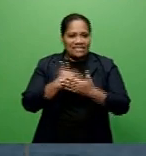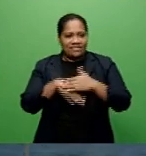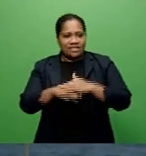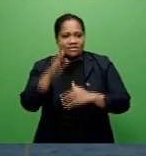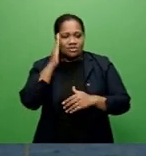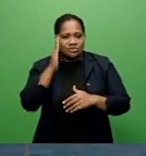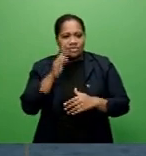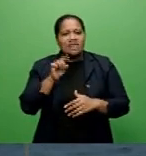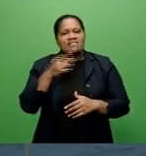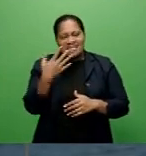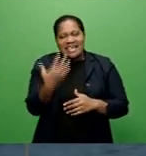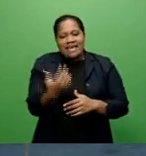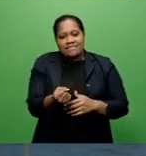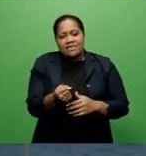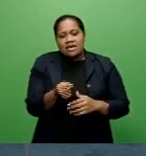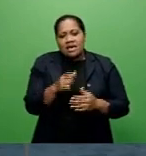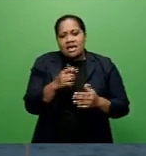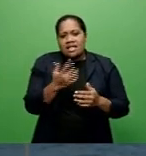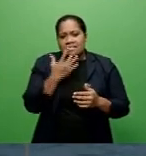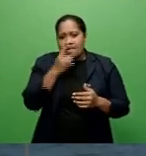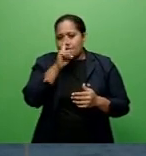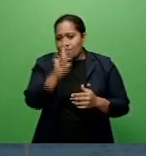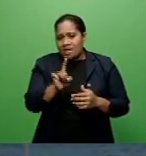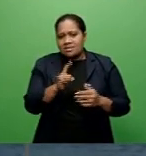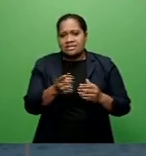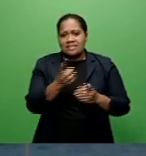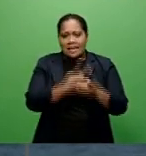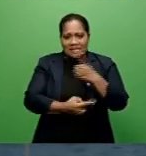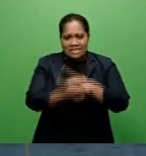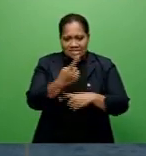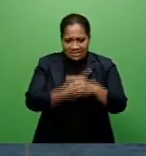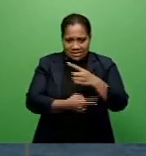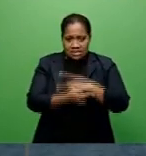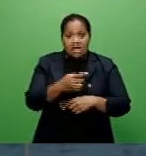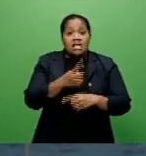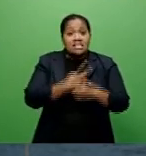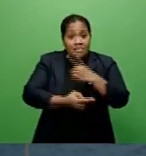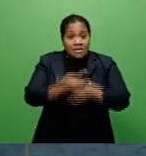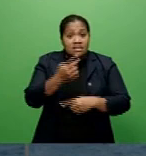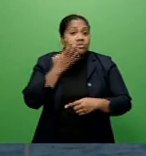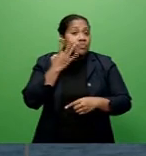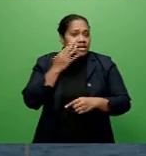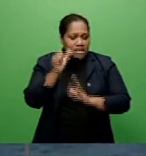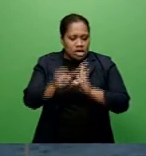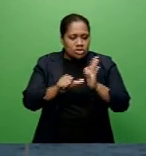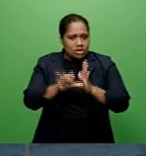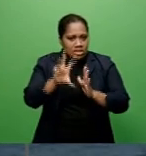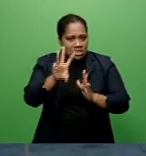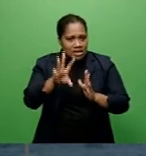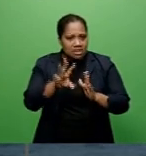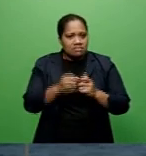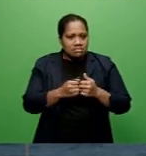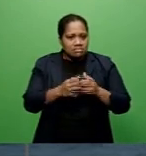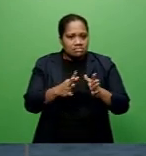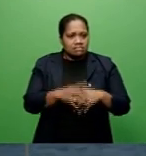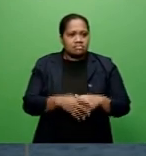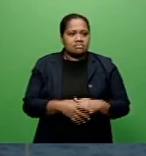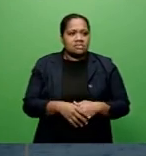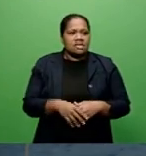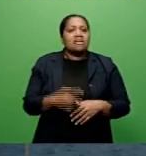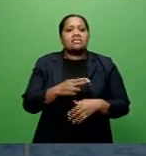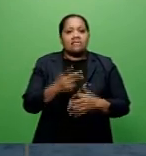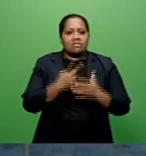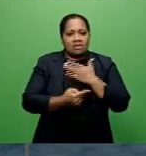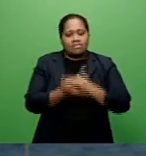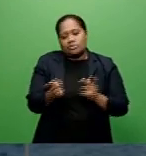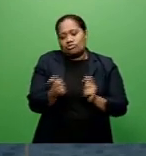1 diabetes. Chaudhry was diagnosed with diabetes when he was 3 years old and has since changed his